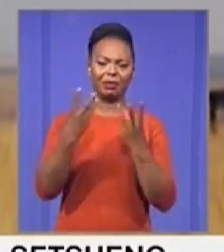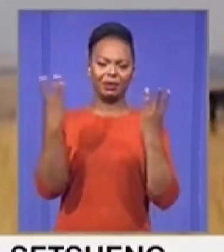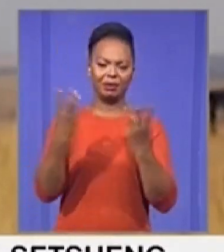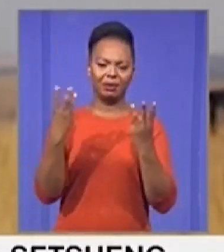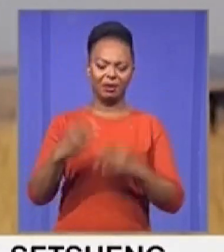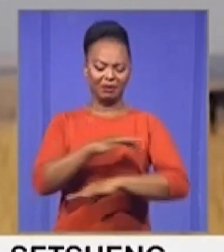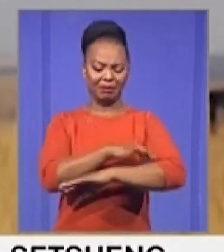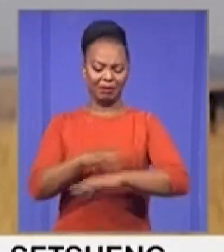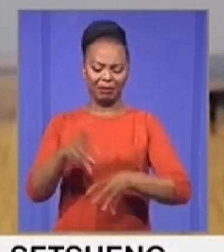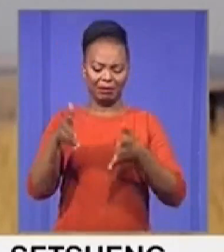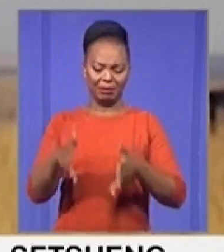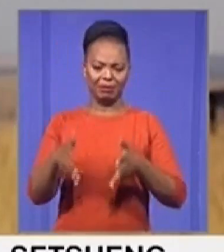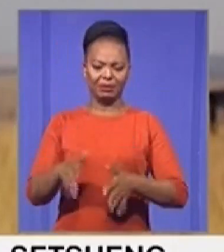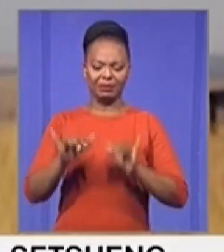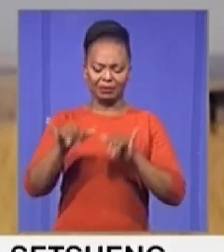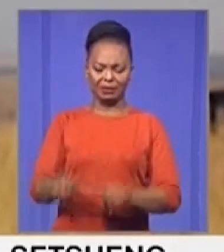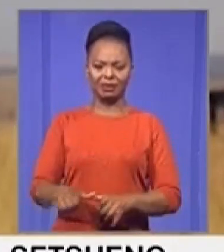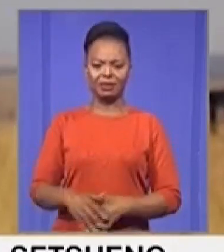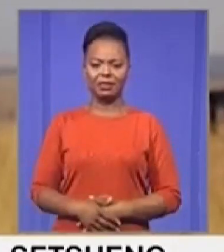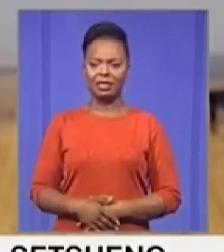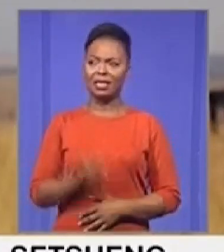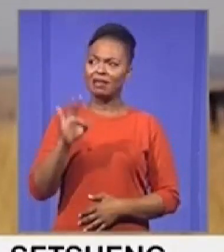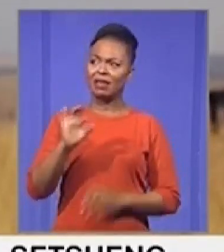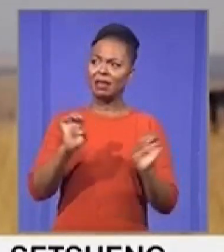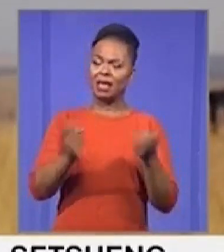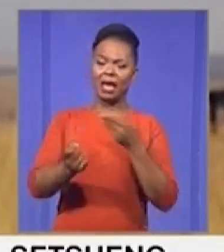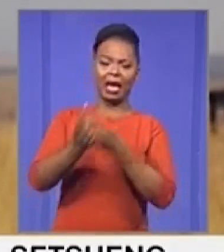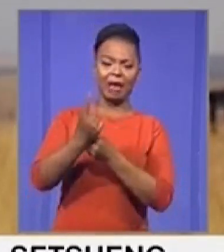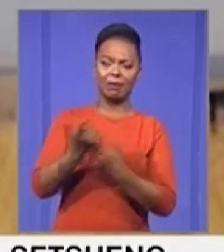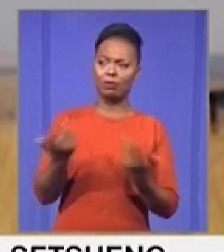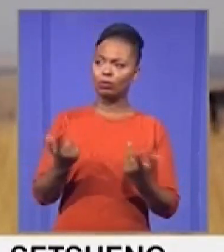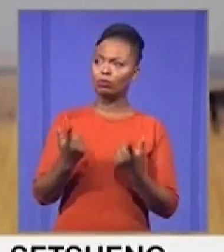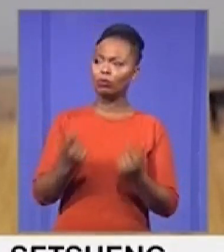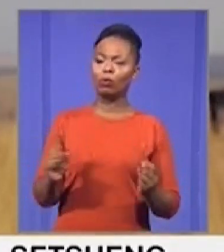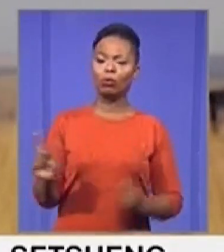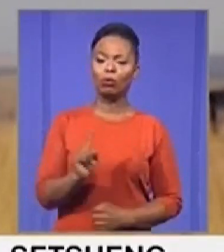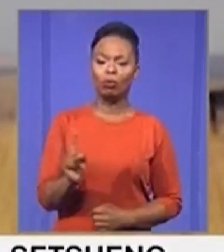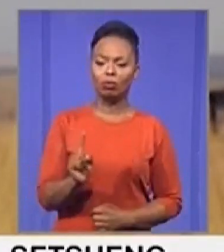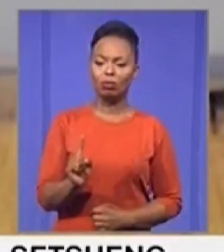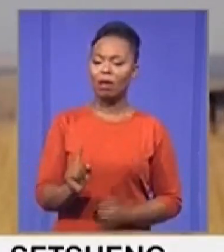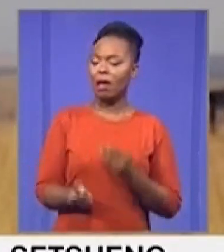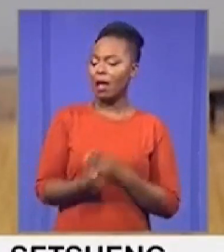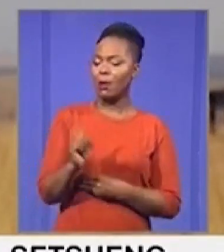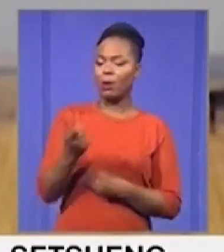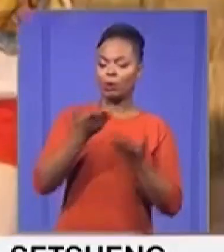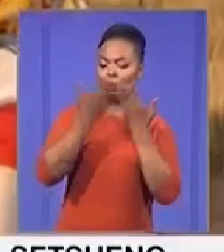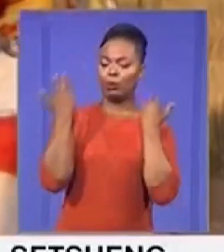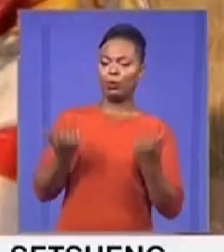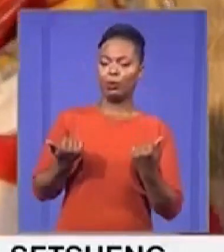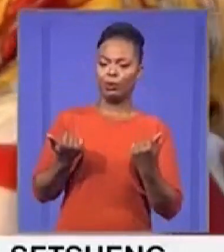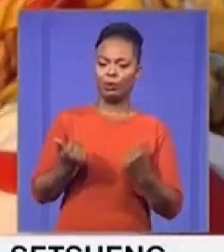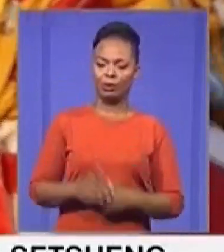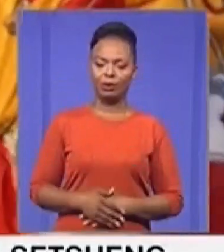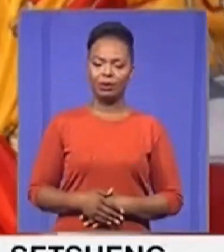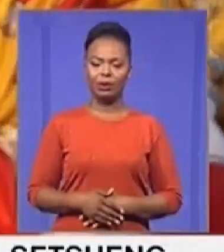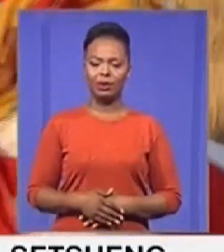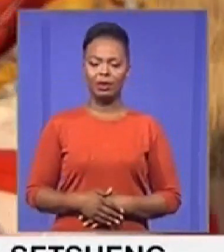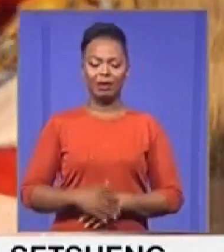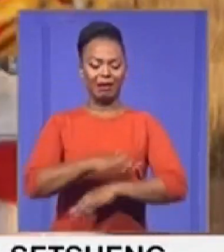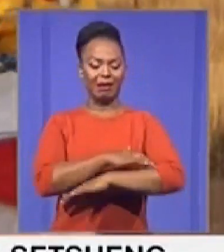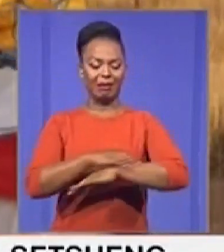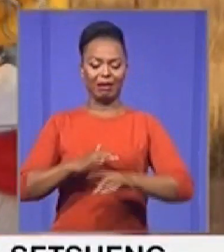other things is when in case of emergency we don't know what will happen to us. We don't know what will happen. On the farm is